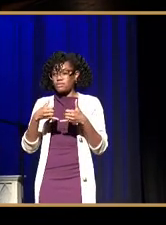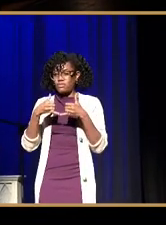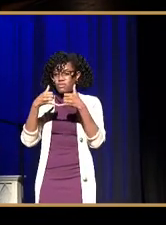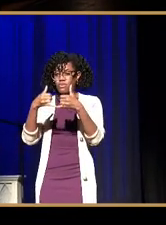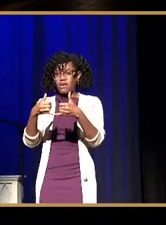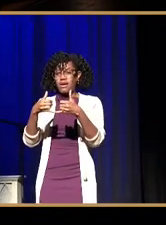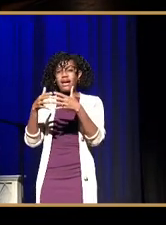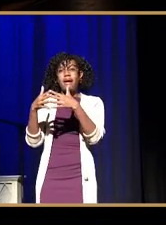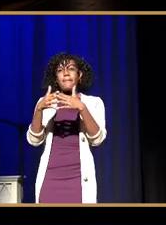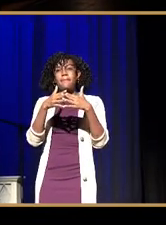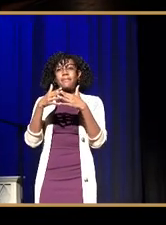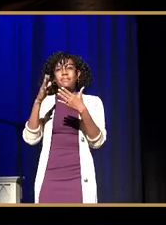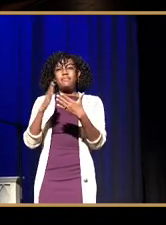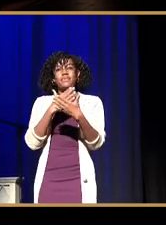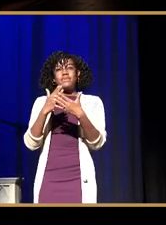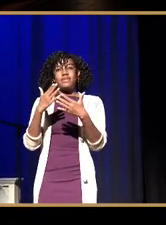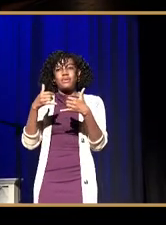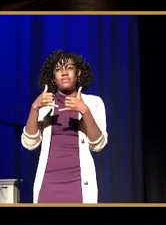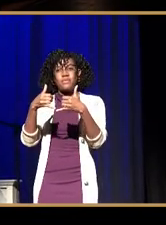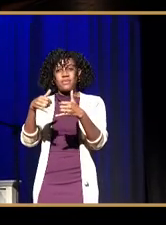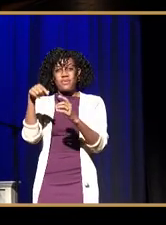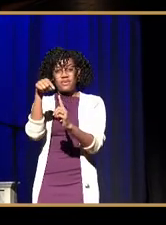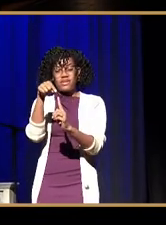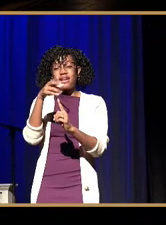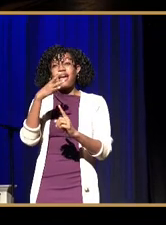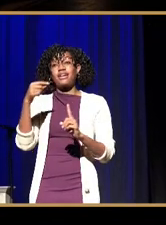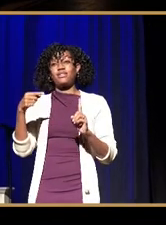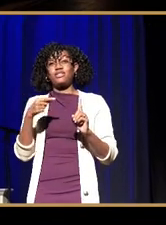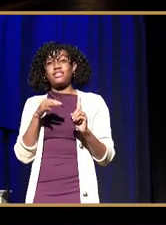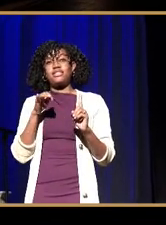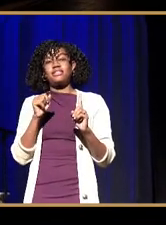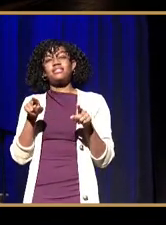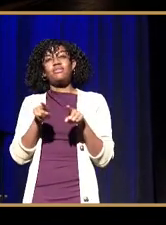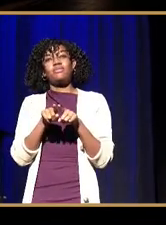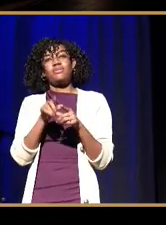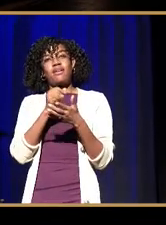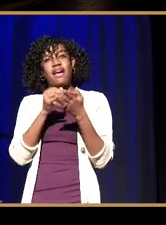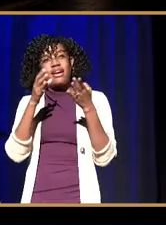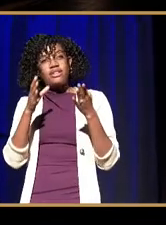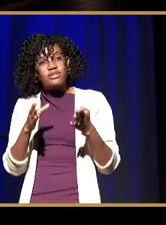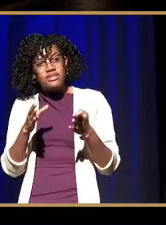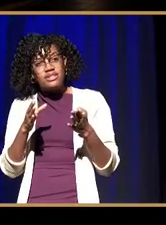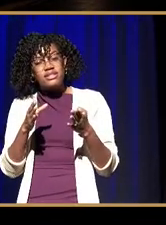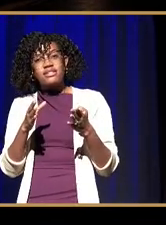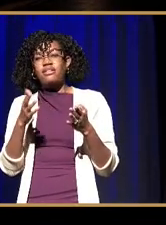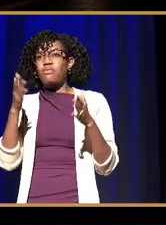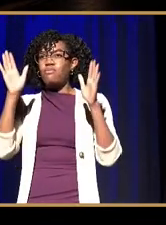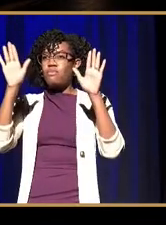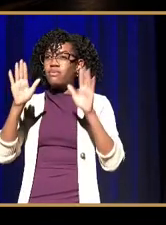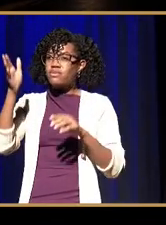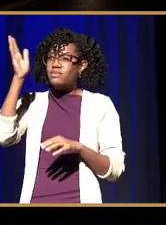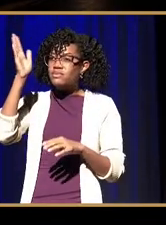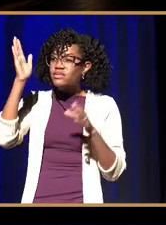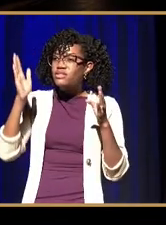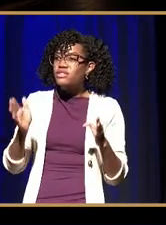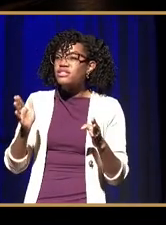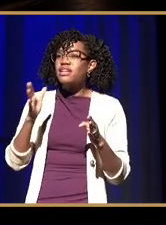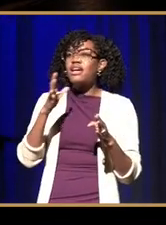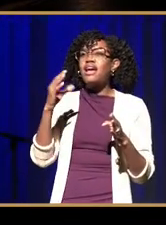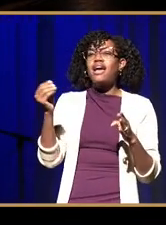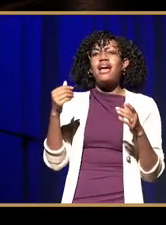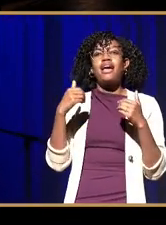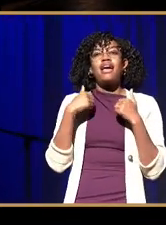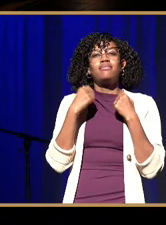an American Music Award, and she is also an actress, a rousing speaker, and a host of her